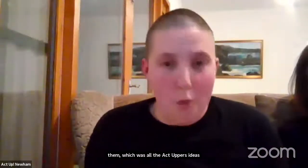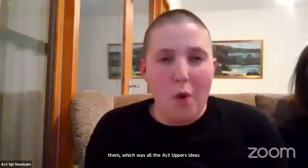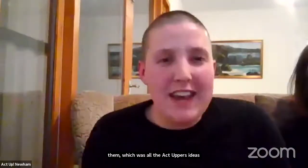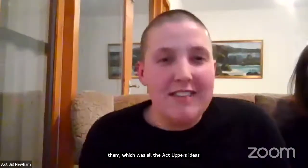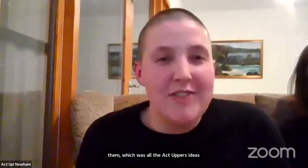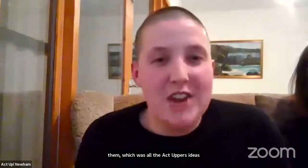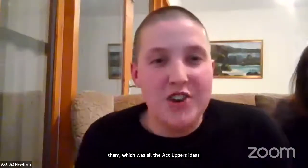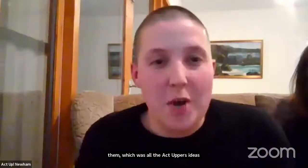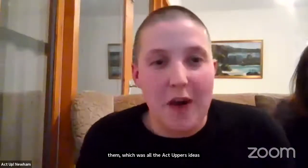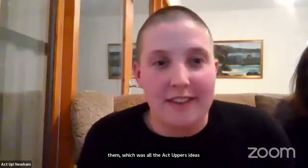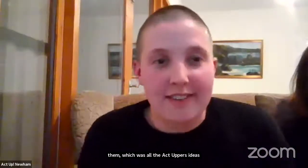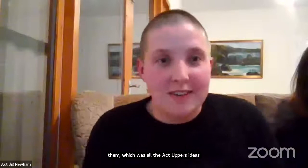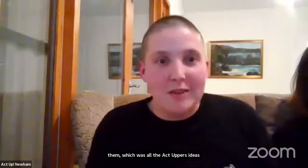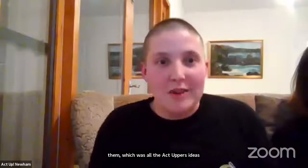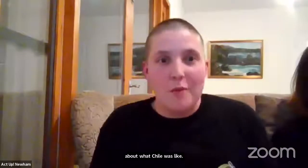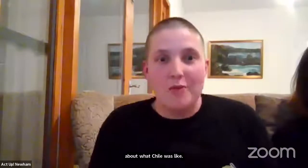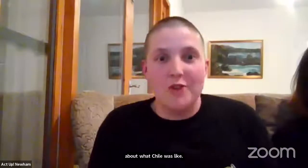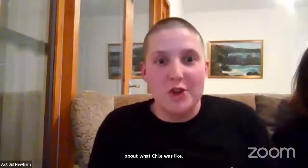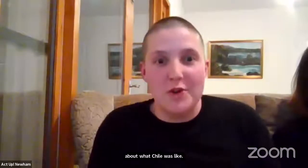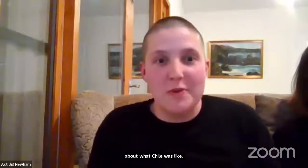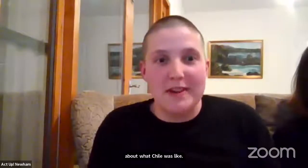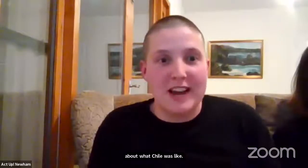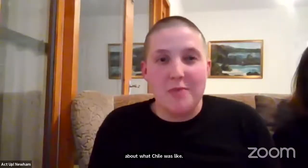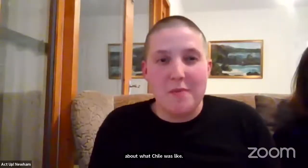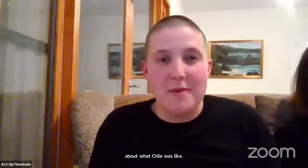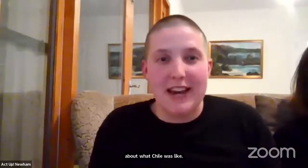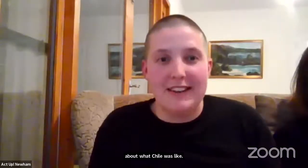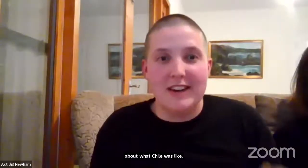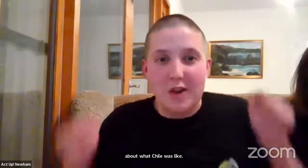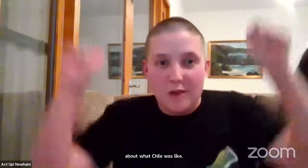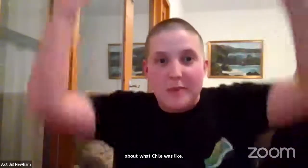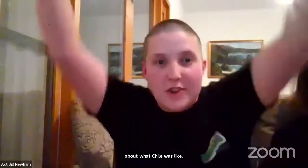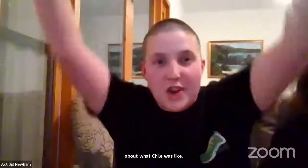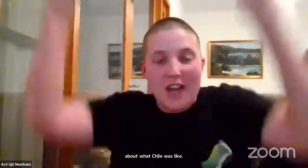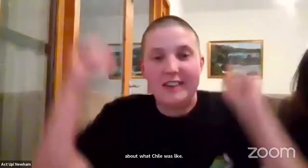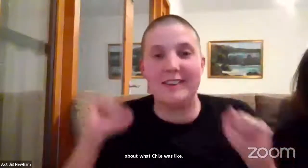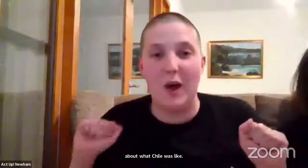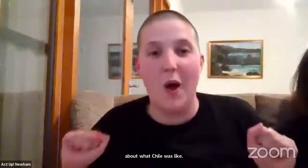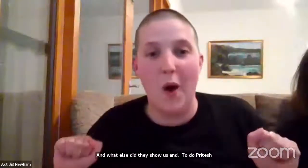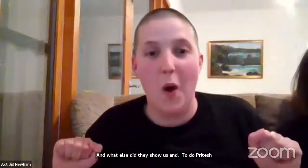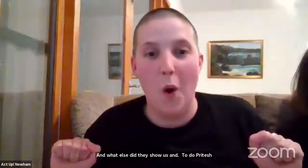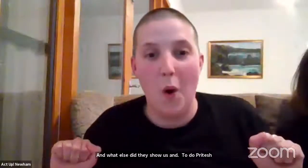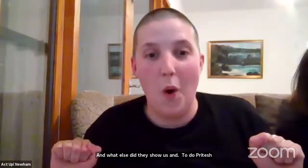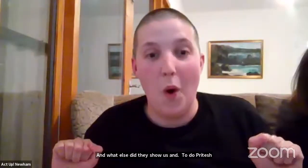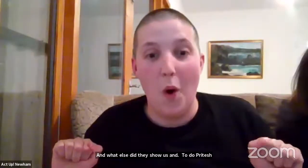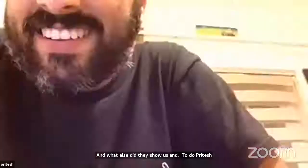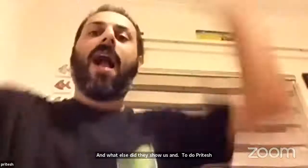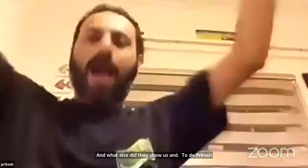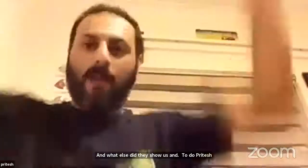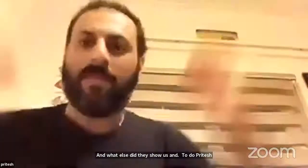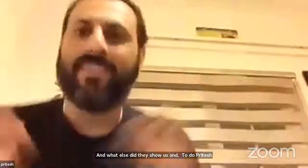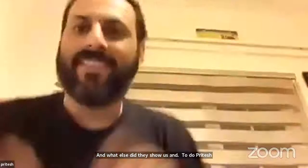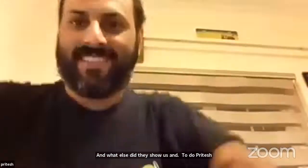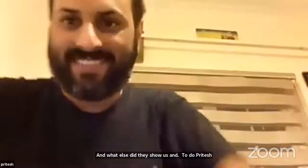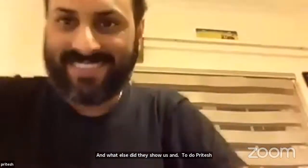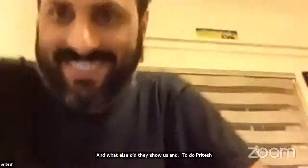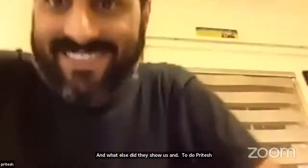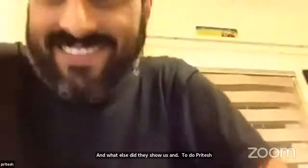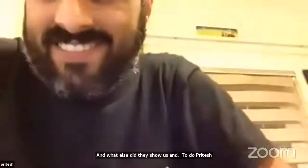And what else did they show us to do, Pritesh, when we were getting to know them? They showed us Warm